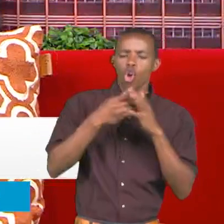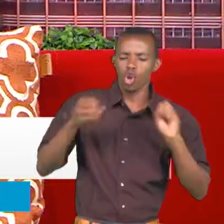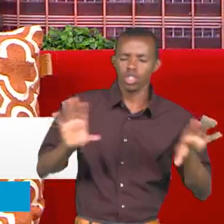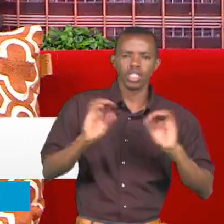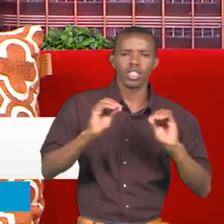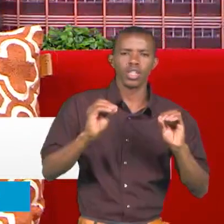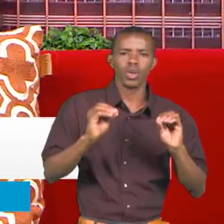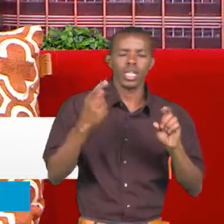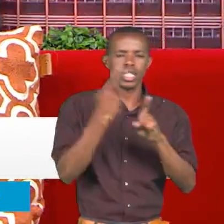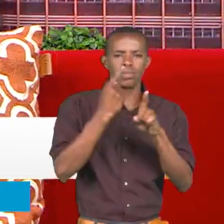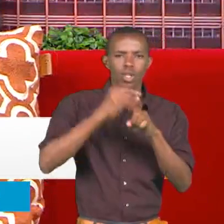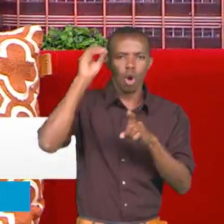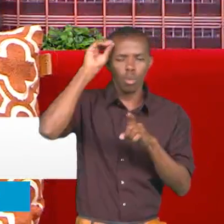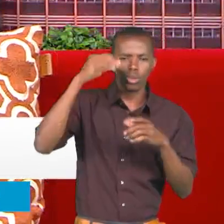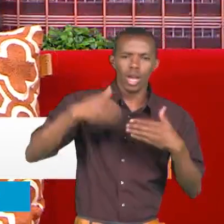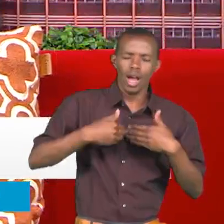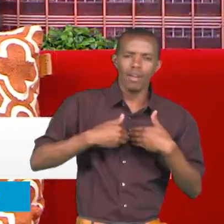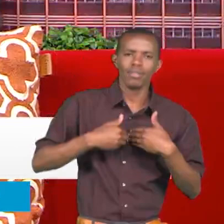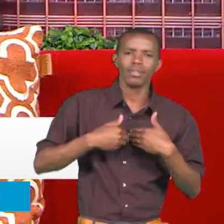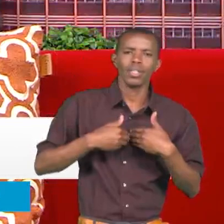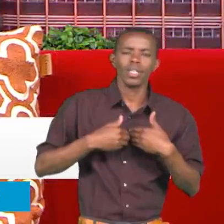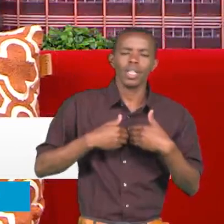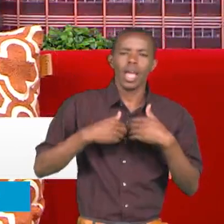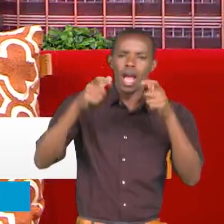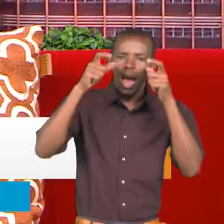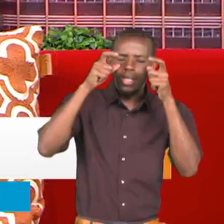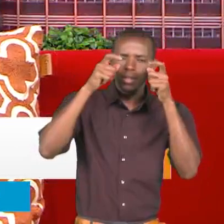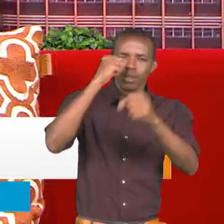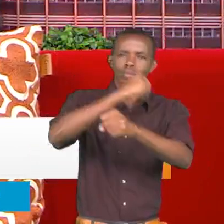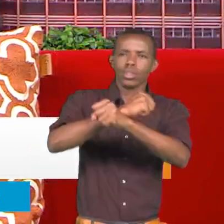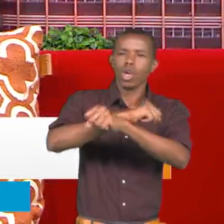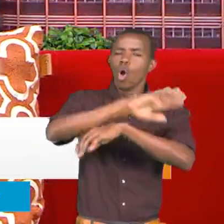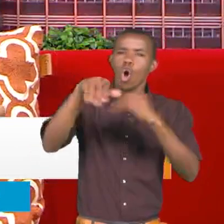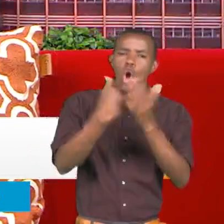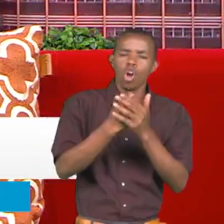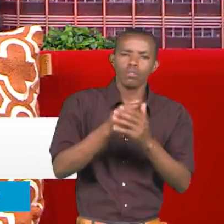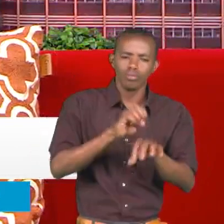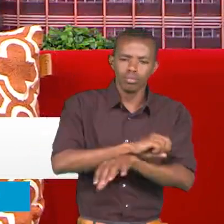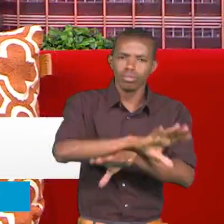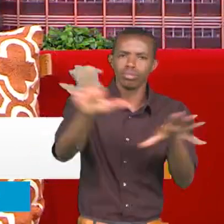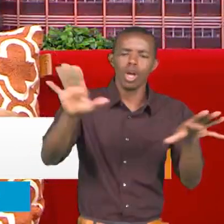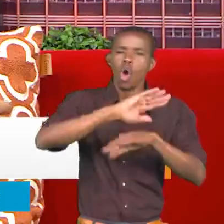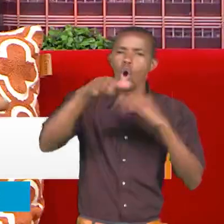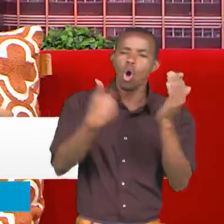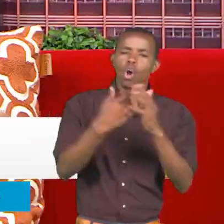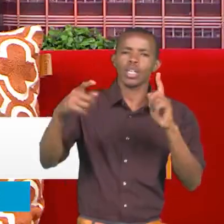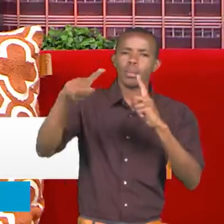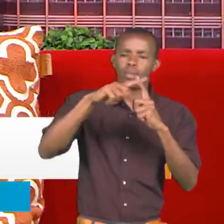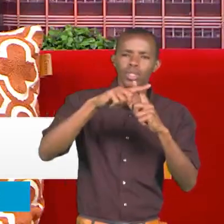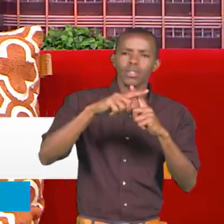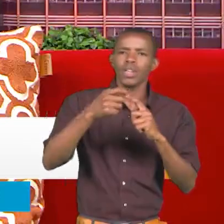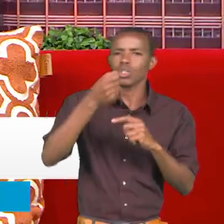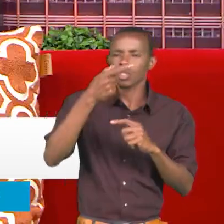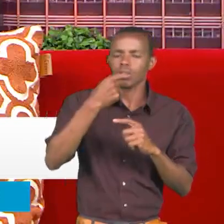is that the different options that are available for us when it comes to HIV prevention, let's explore all of them. You know, even those that are positive, we have what we call treatment